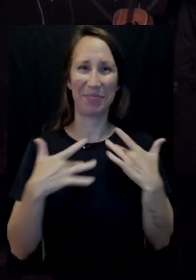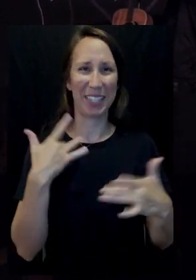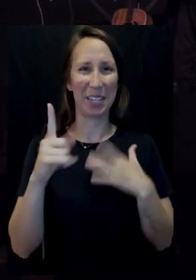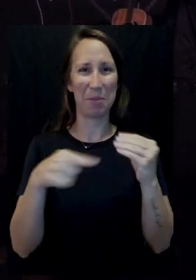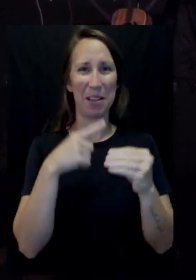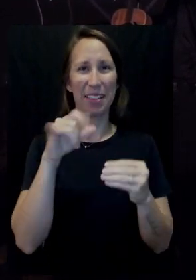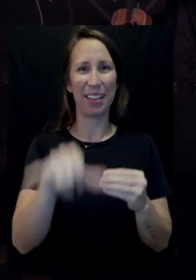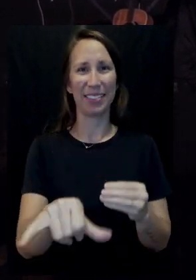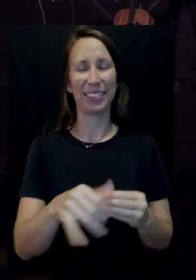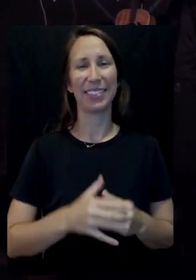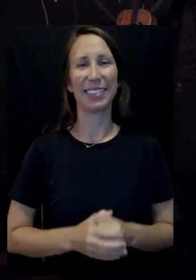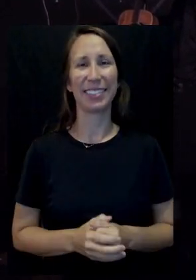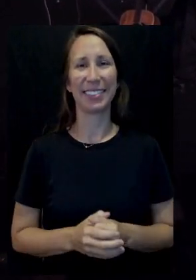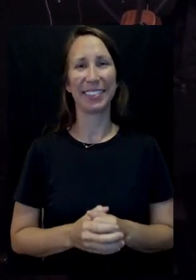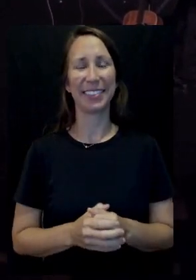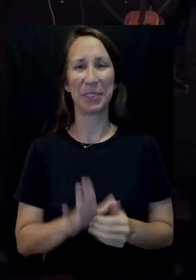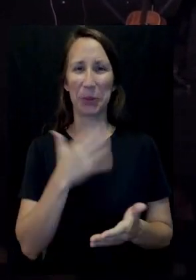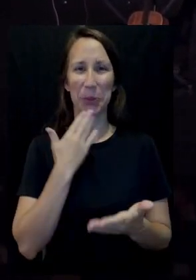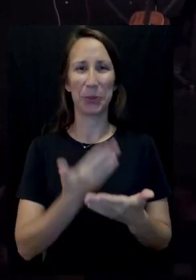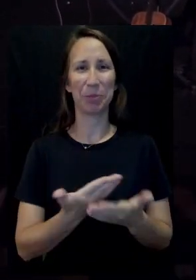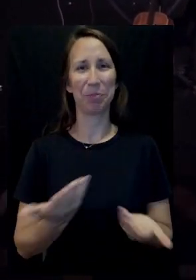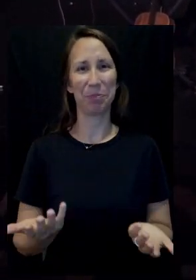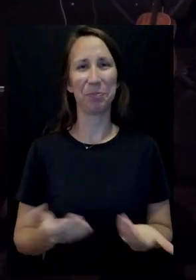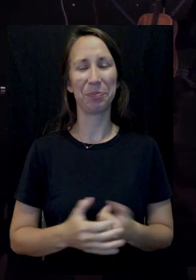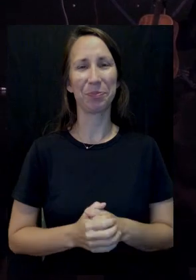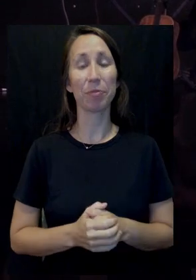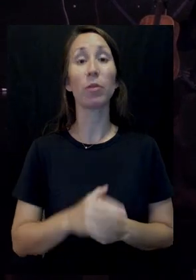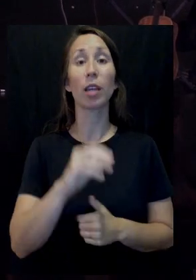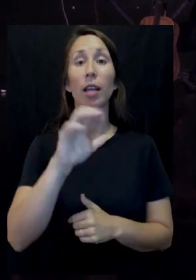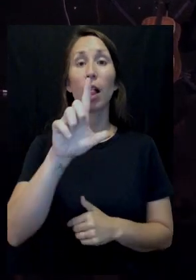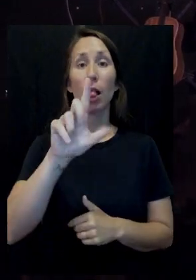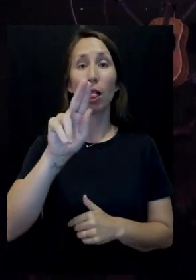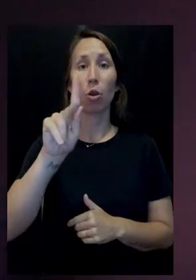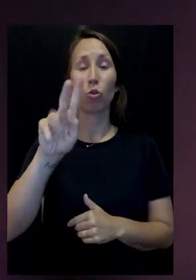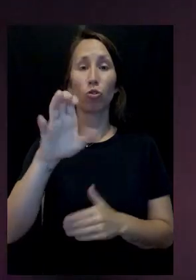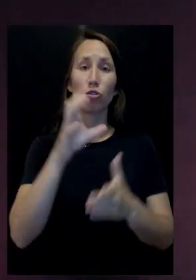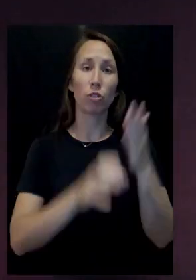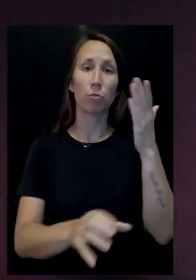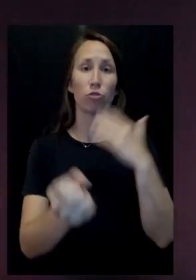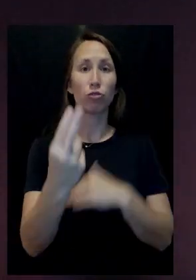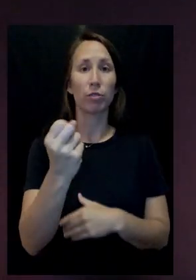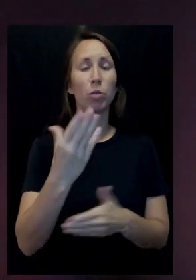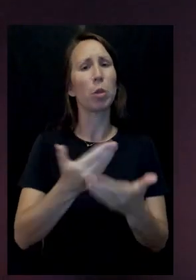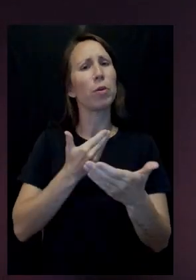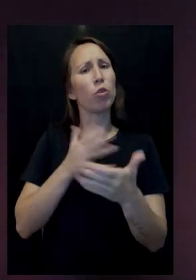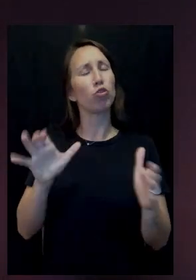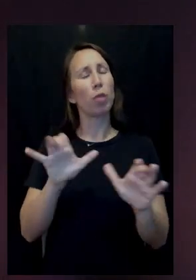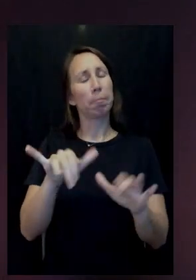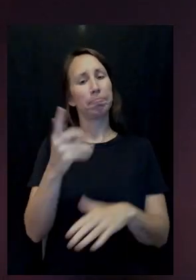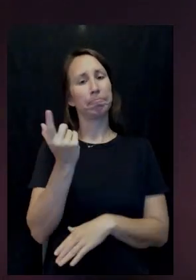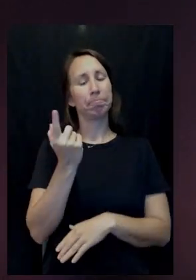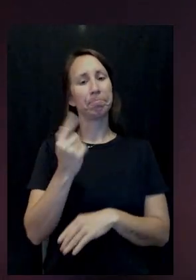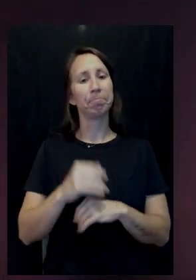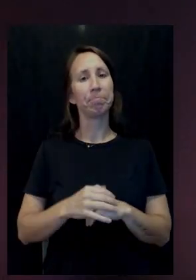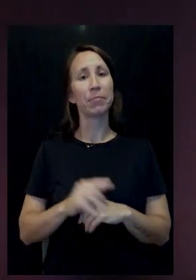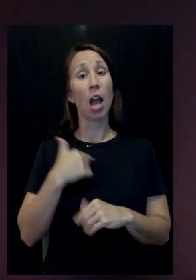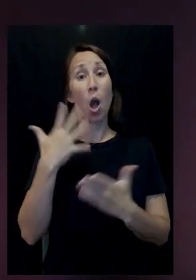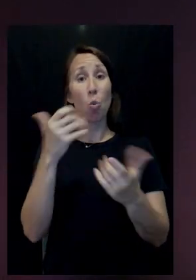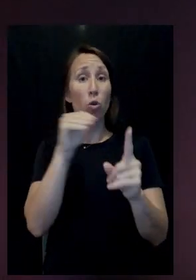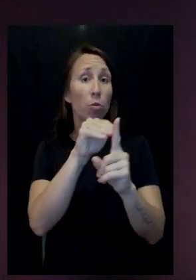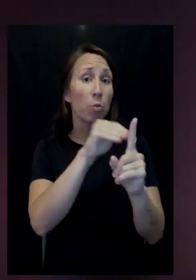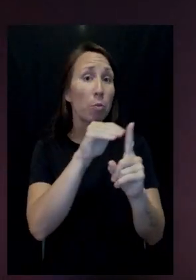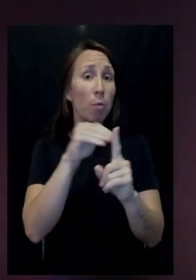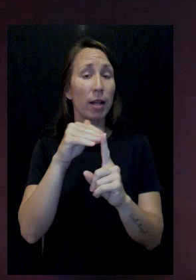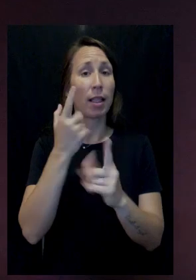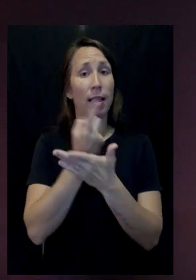So very good. All right, Luke chapter 12. Actually, before I do that, I just want to remind everyone, last week I